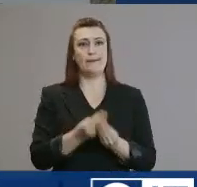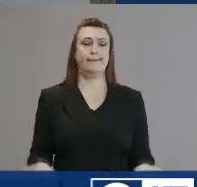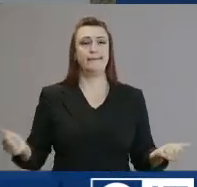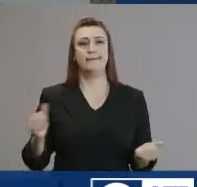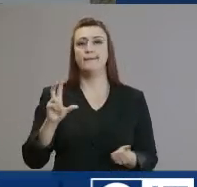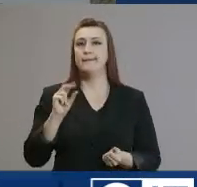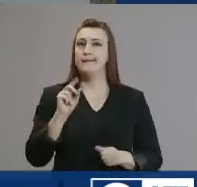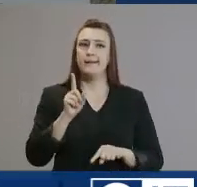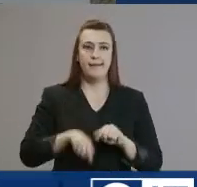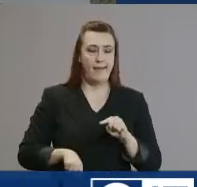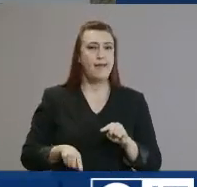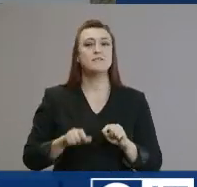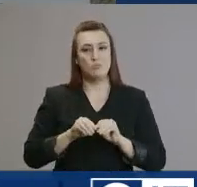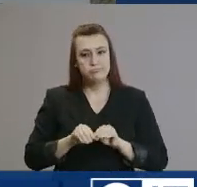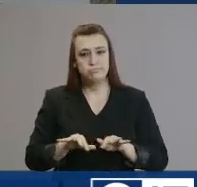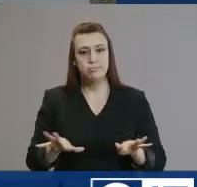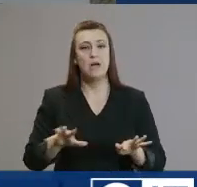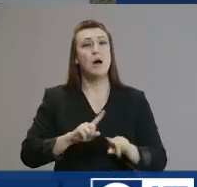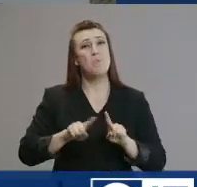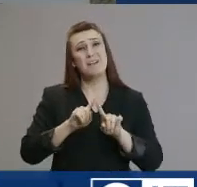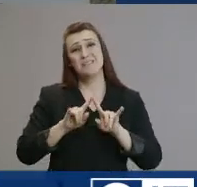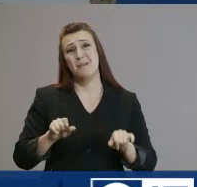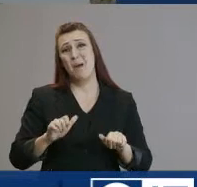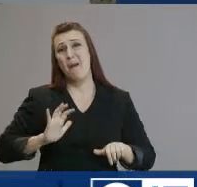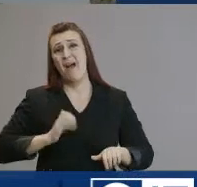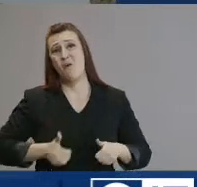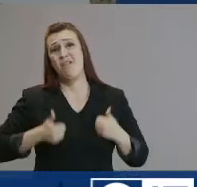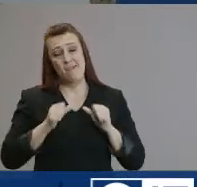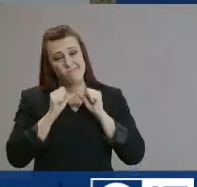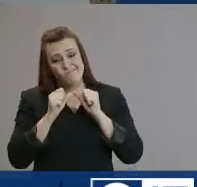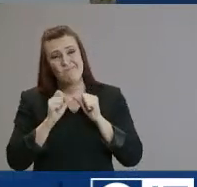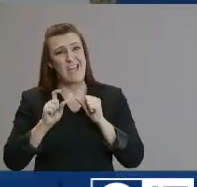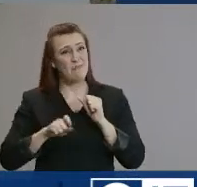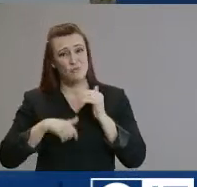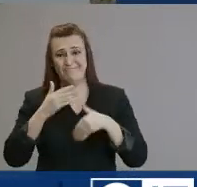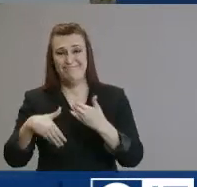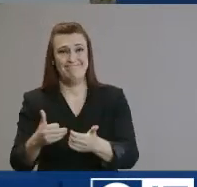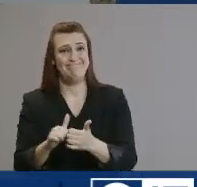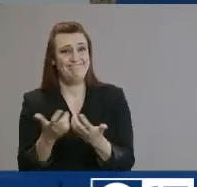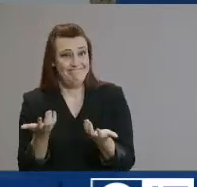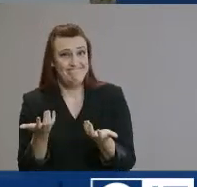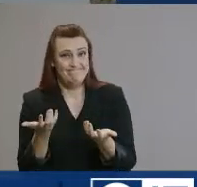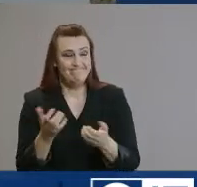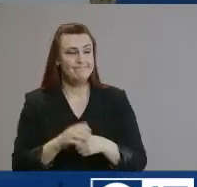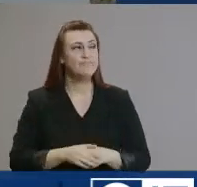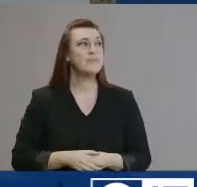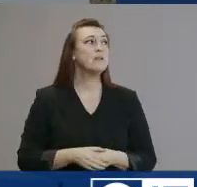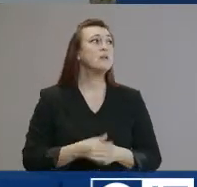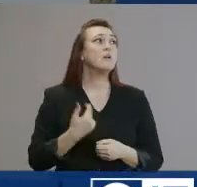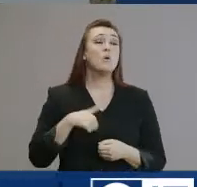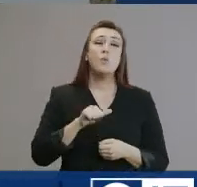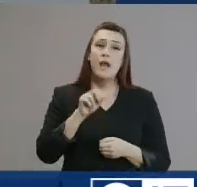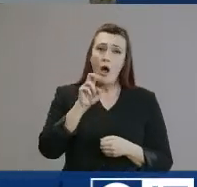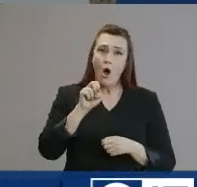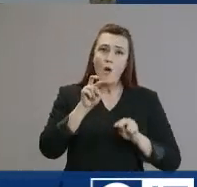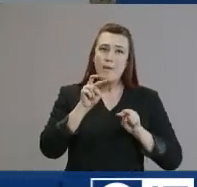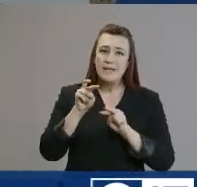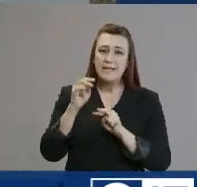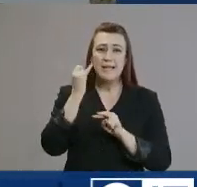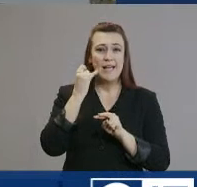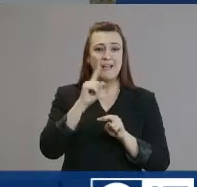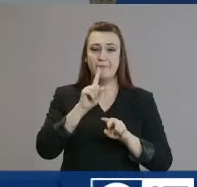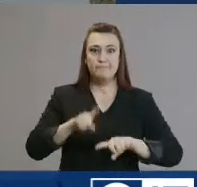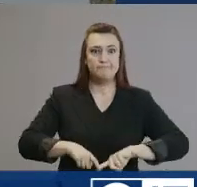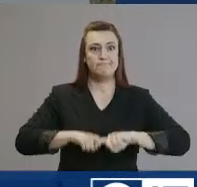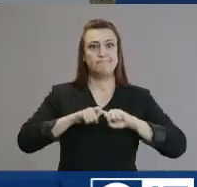One of the things that we have been paying attention to is those unintended consequences of what a prolonged mitigation strategy